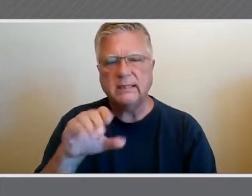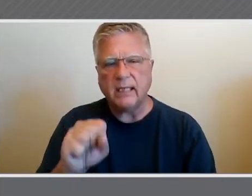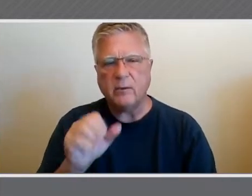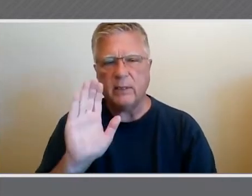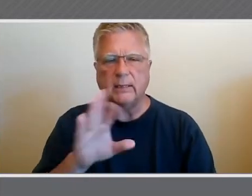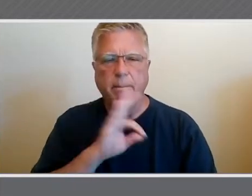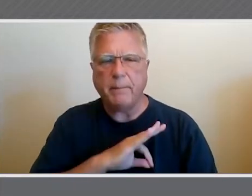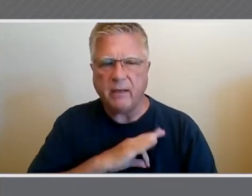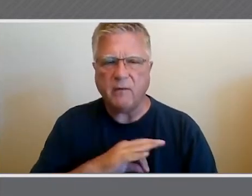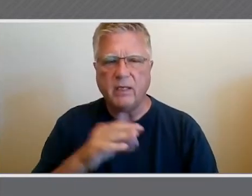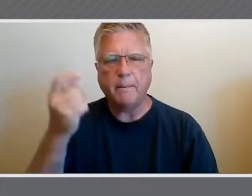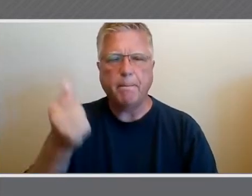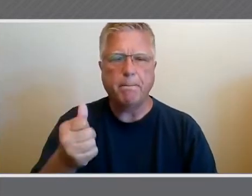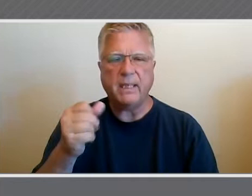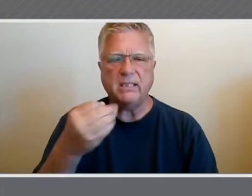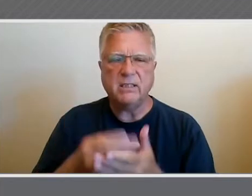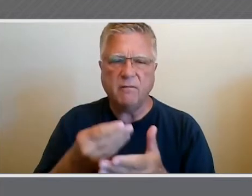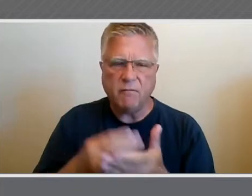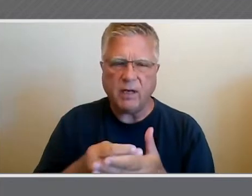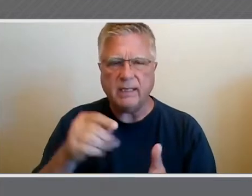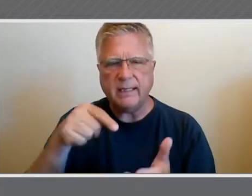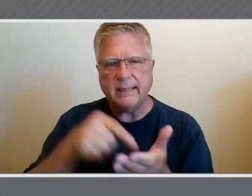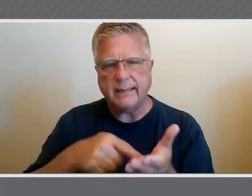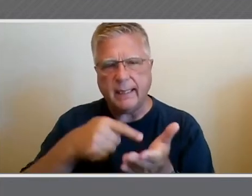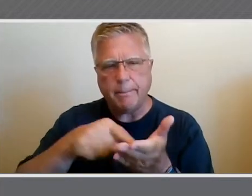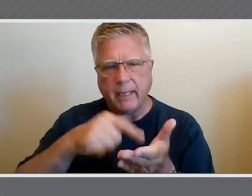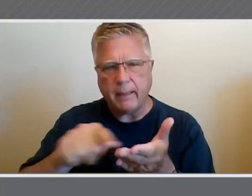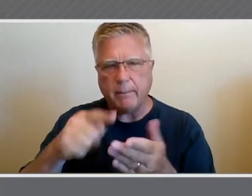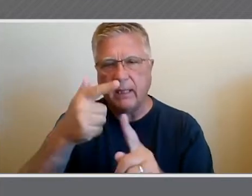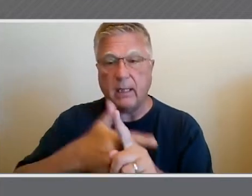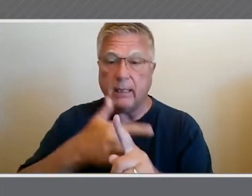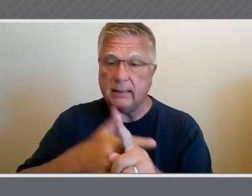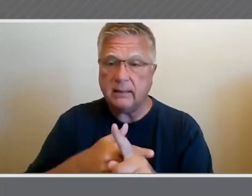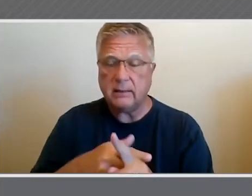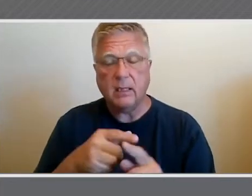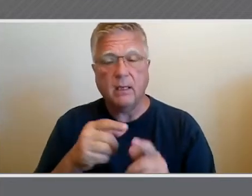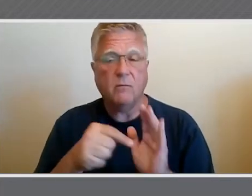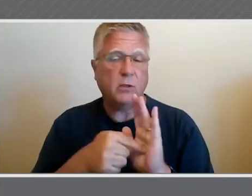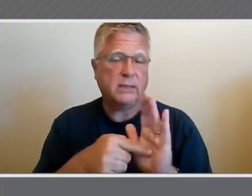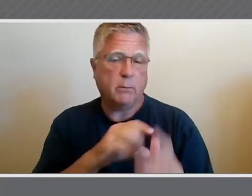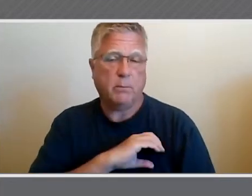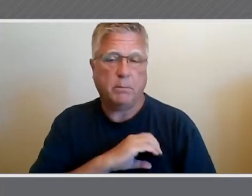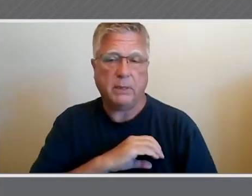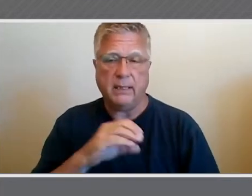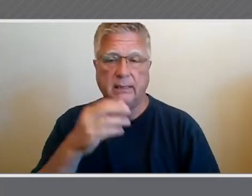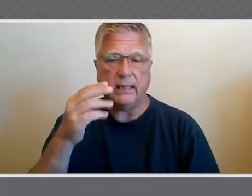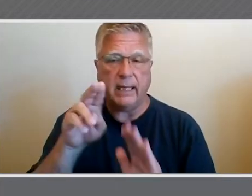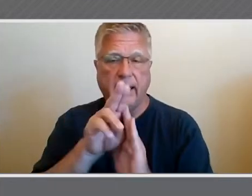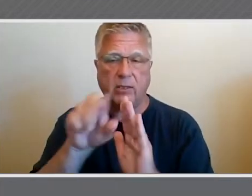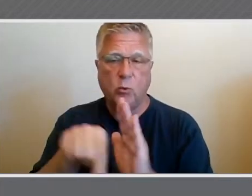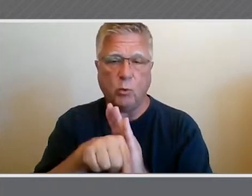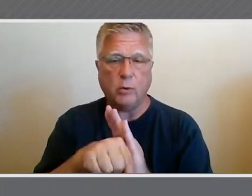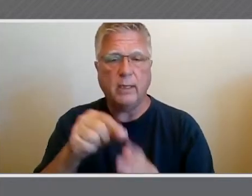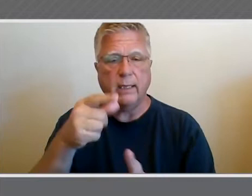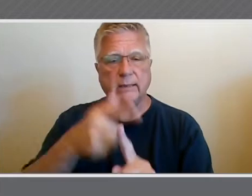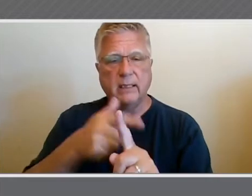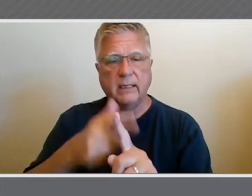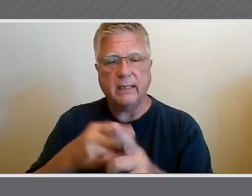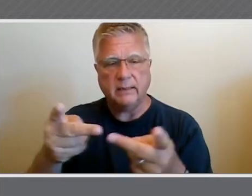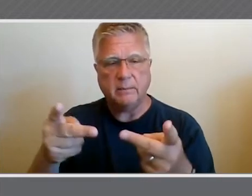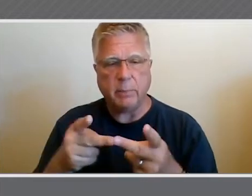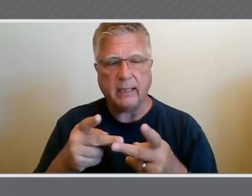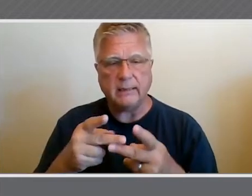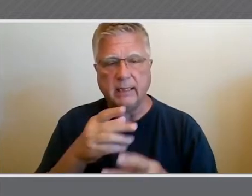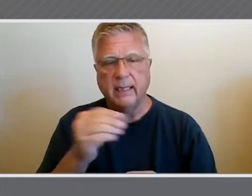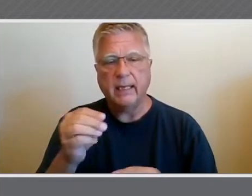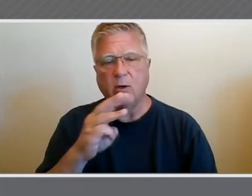debt payments, leases. For example, police headquarters on the north side is actually a leased facility, and the West End Healthy